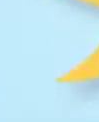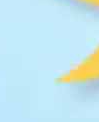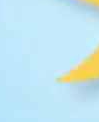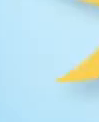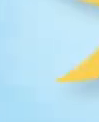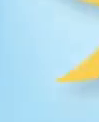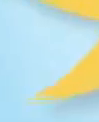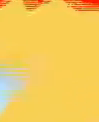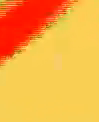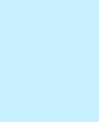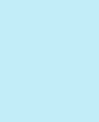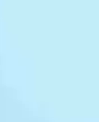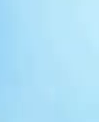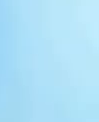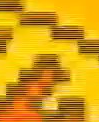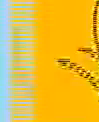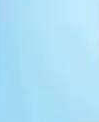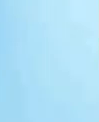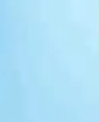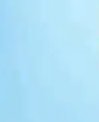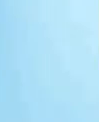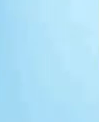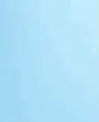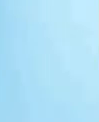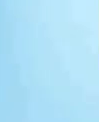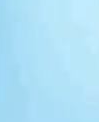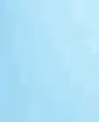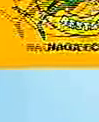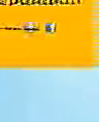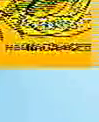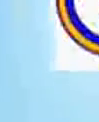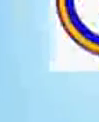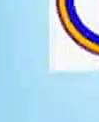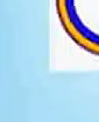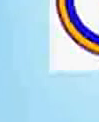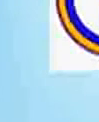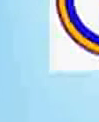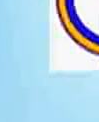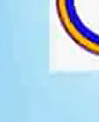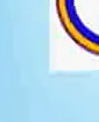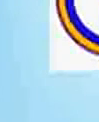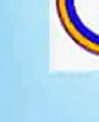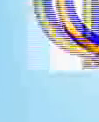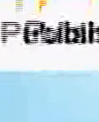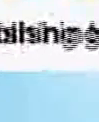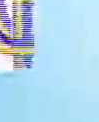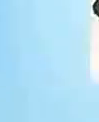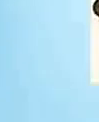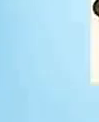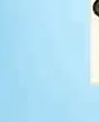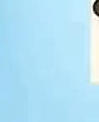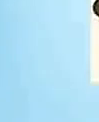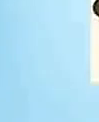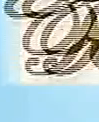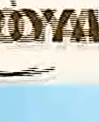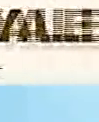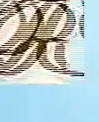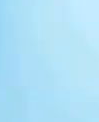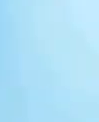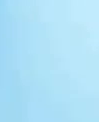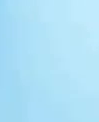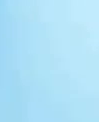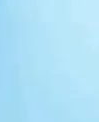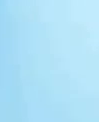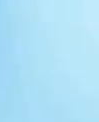Kumusta po, Bishop is also brought to you by Bob Marlin Restaurant, Gold Print Publishing House, Starmark